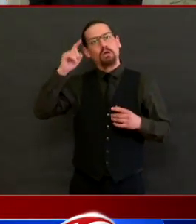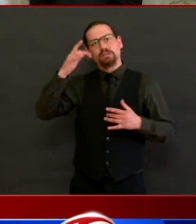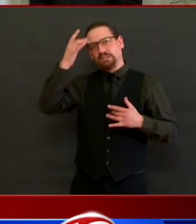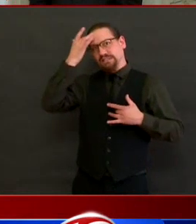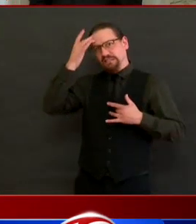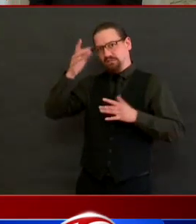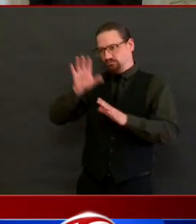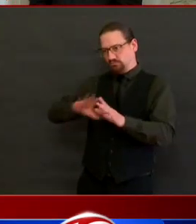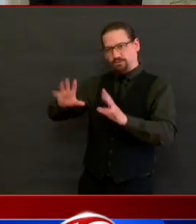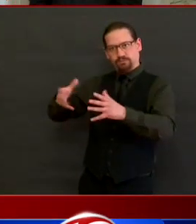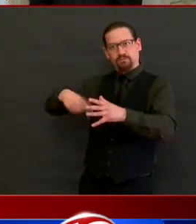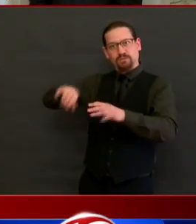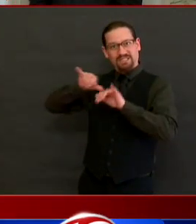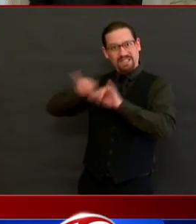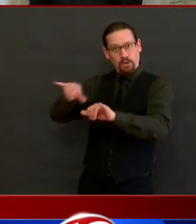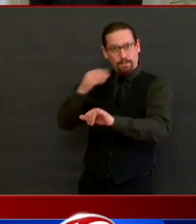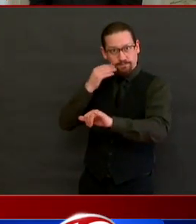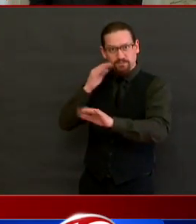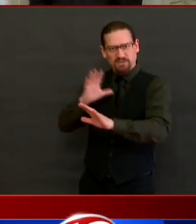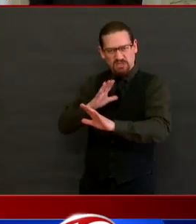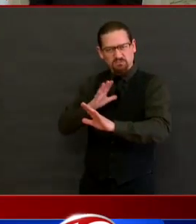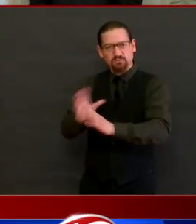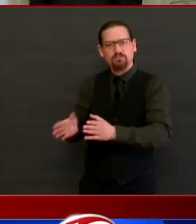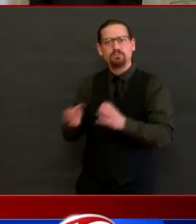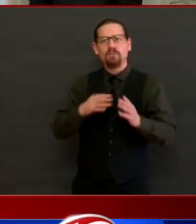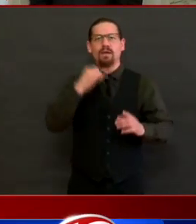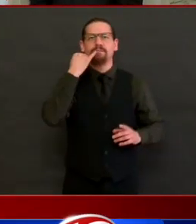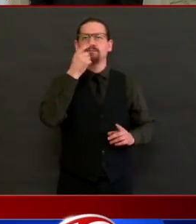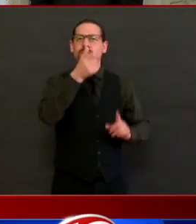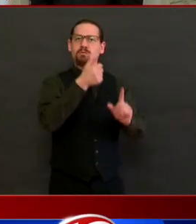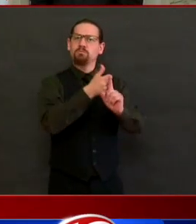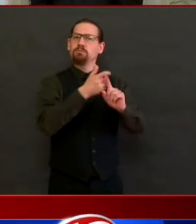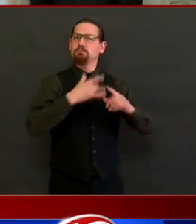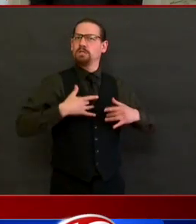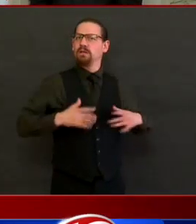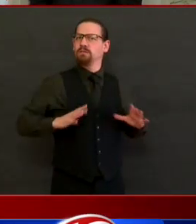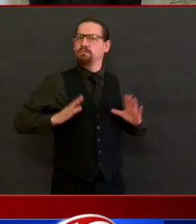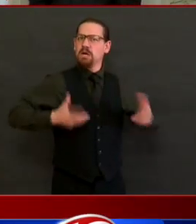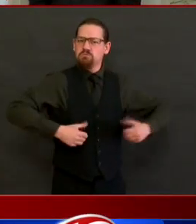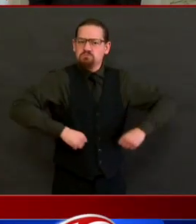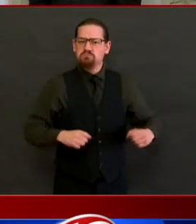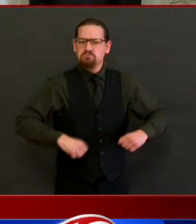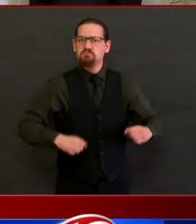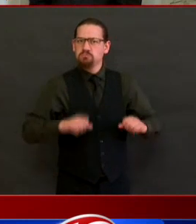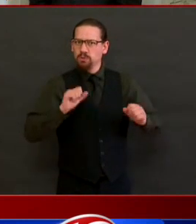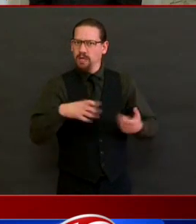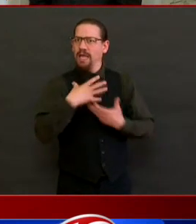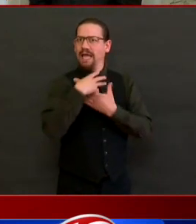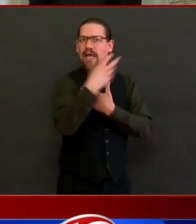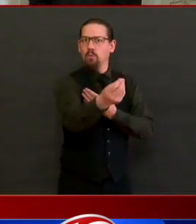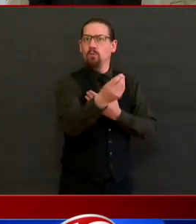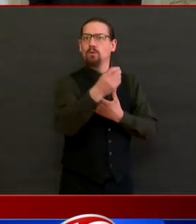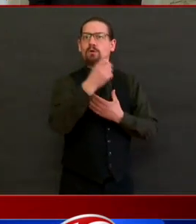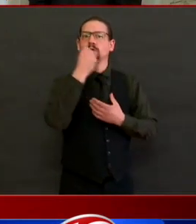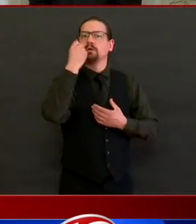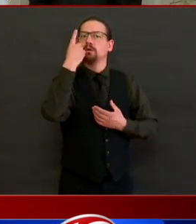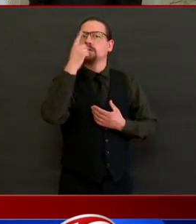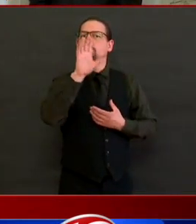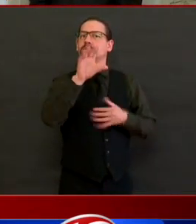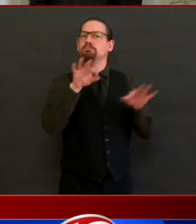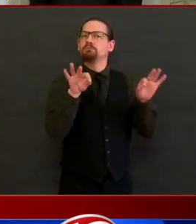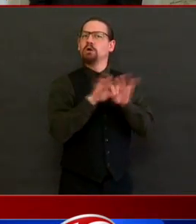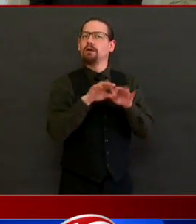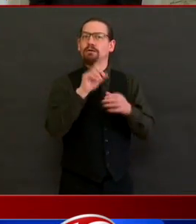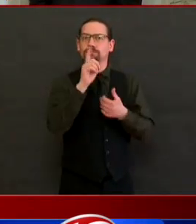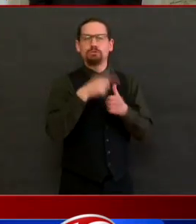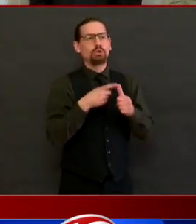should be working from home as much as you can. If you need to go out, it's only for those critical needs, to work and back